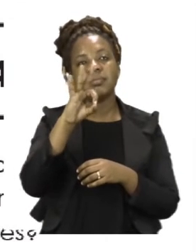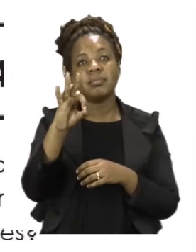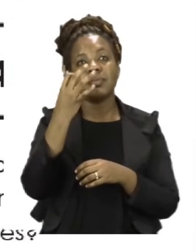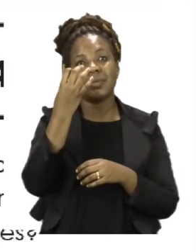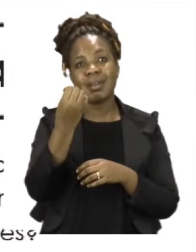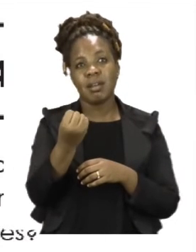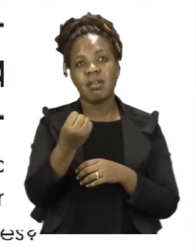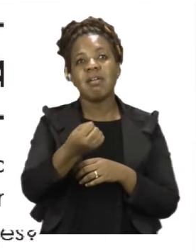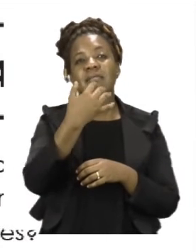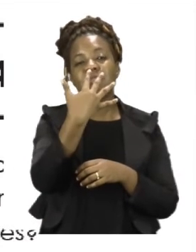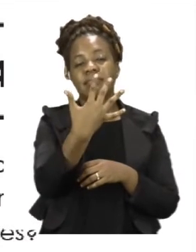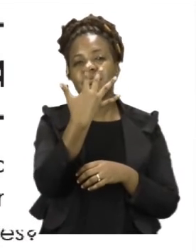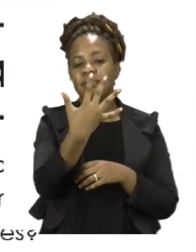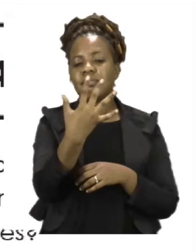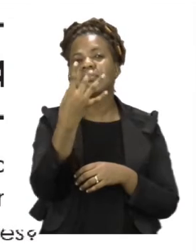Jeff has